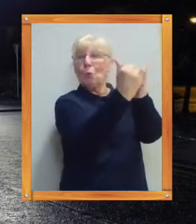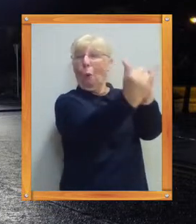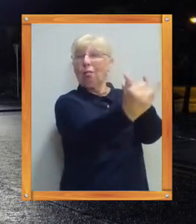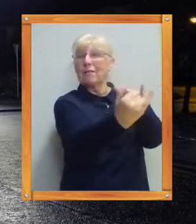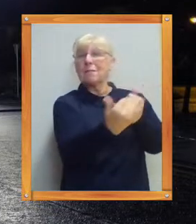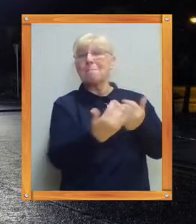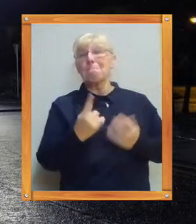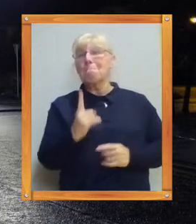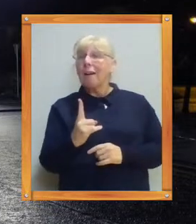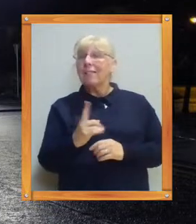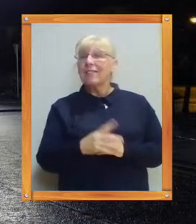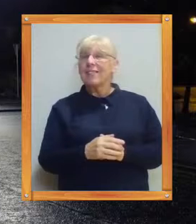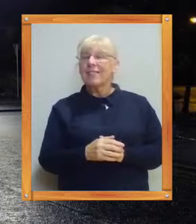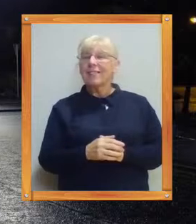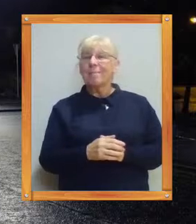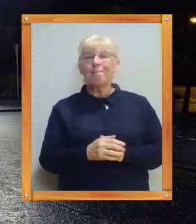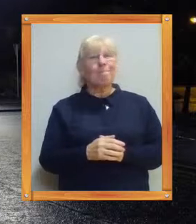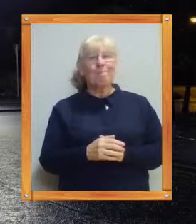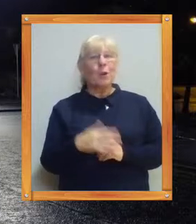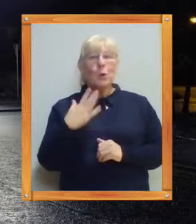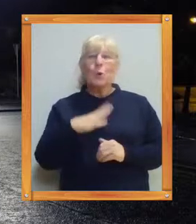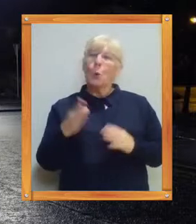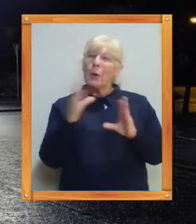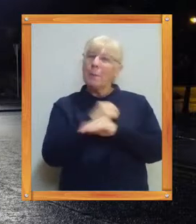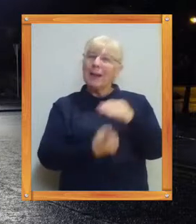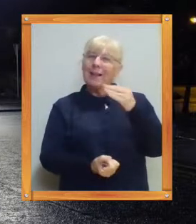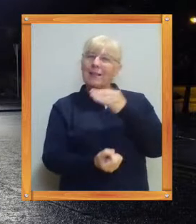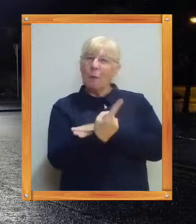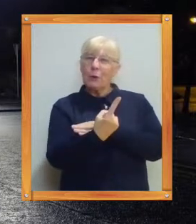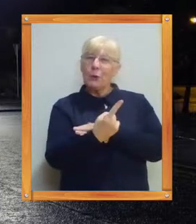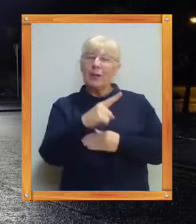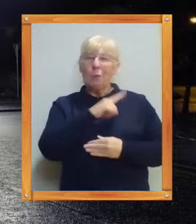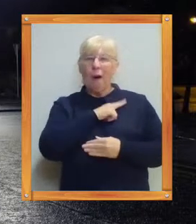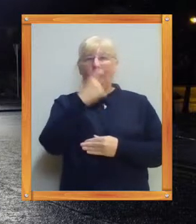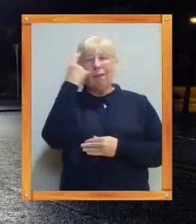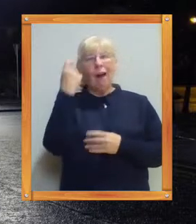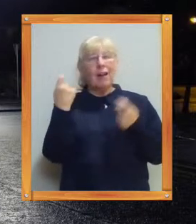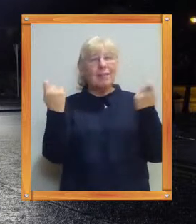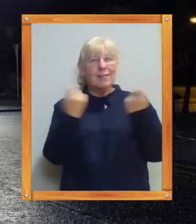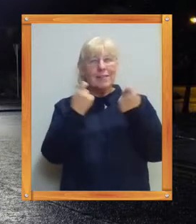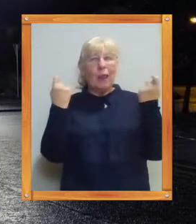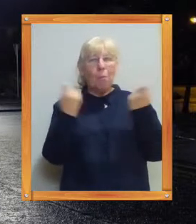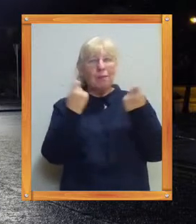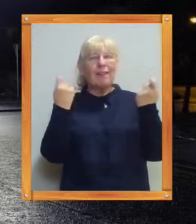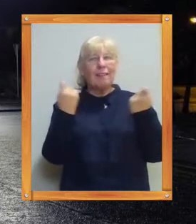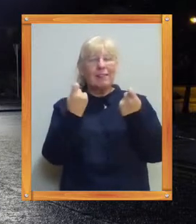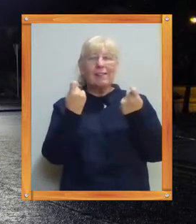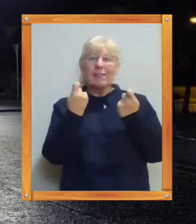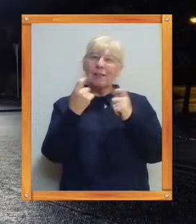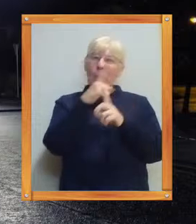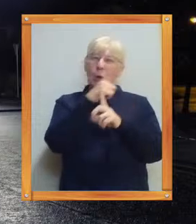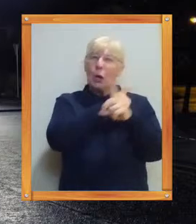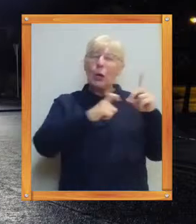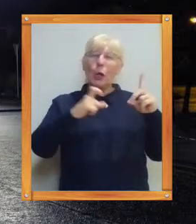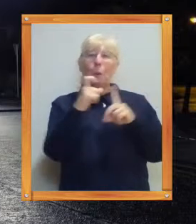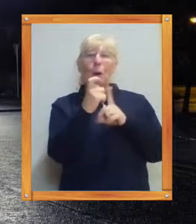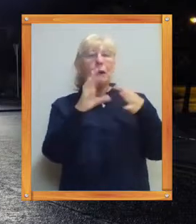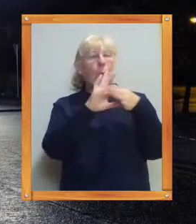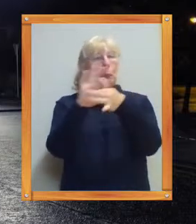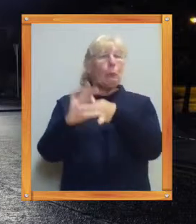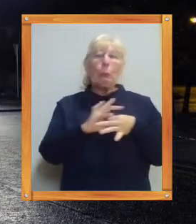to miss up an opportunity to have a bit of a celebration and have a bit of a community get together tonight,